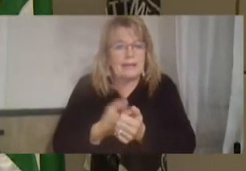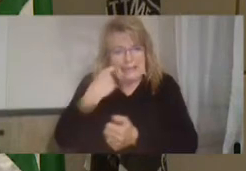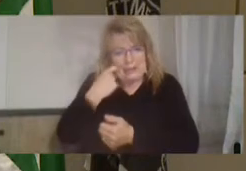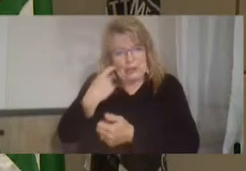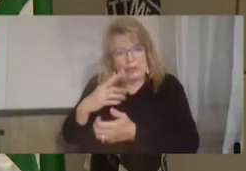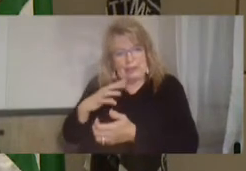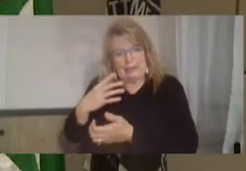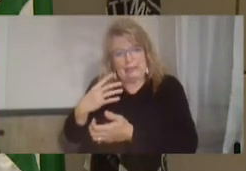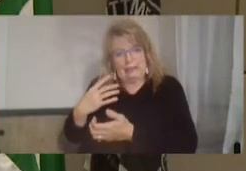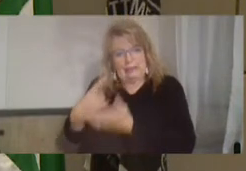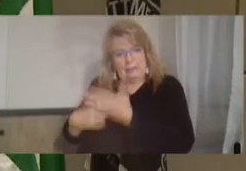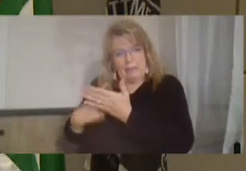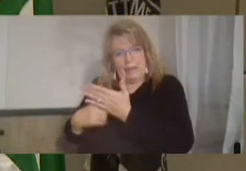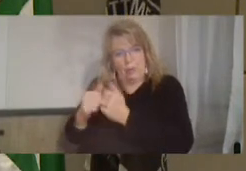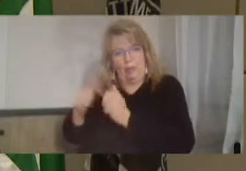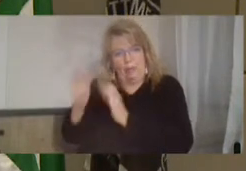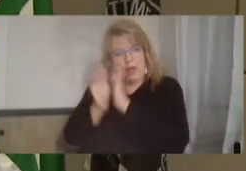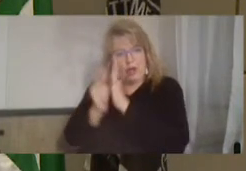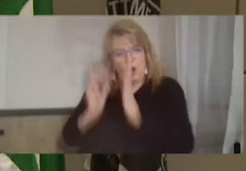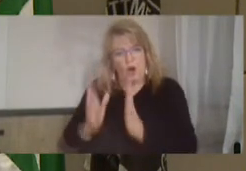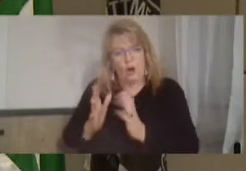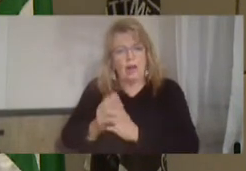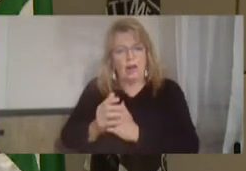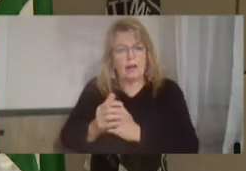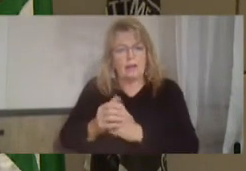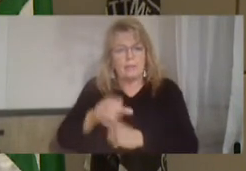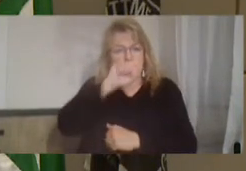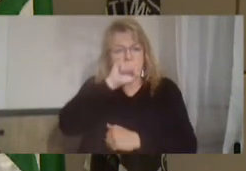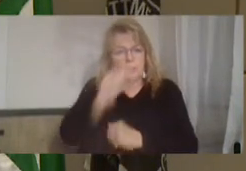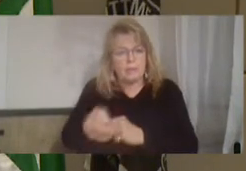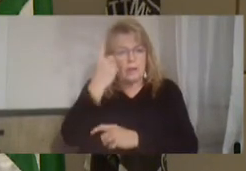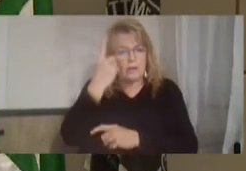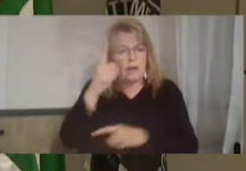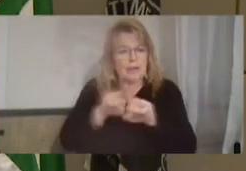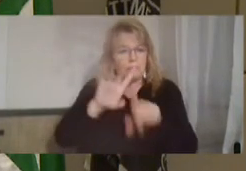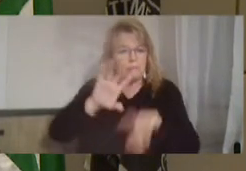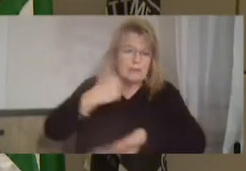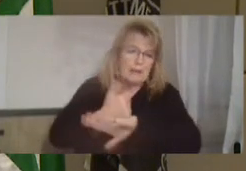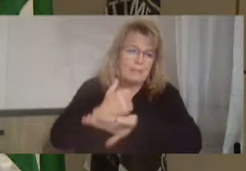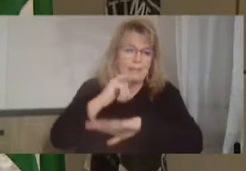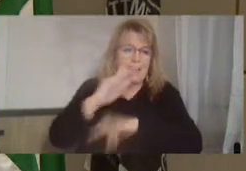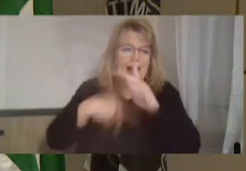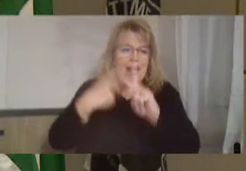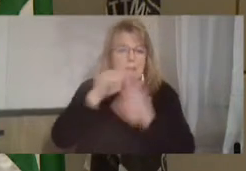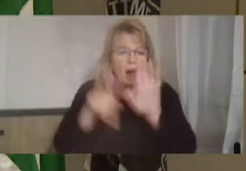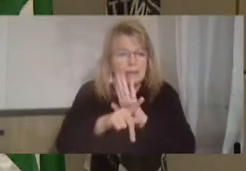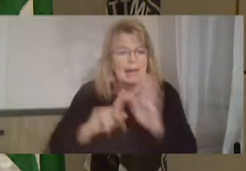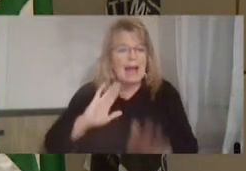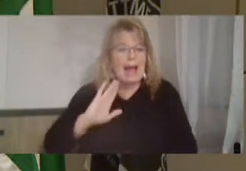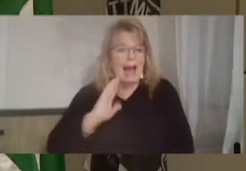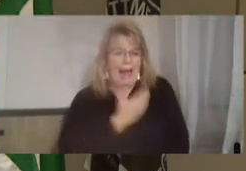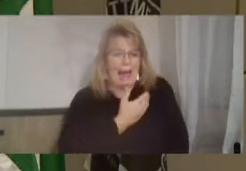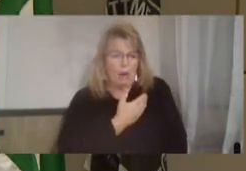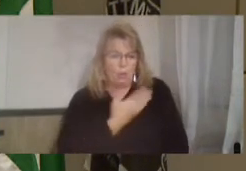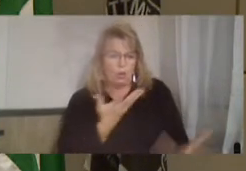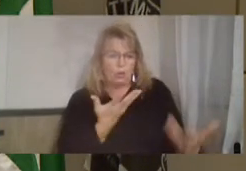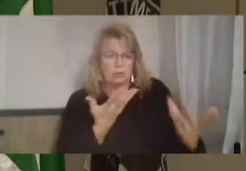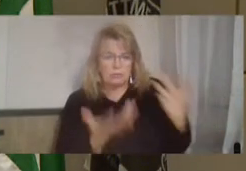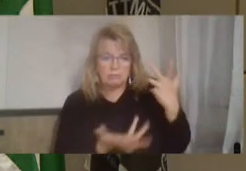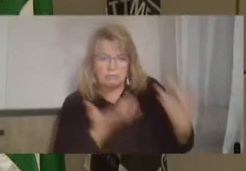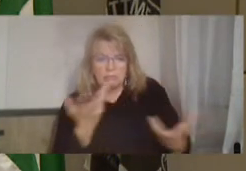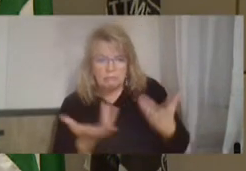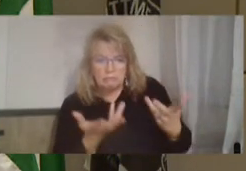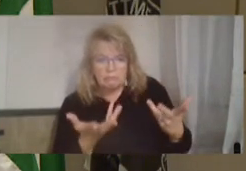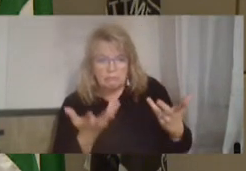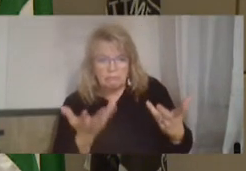to, I'd love us to understand, as we're putting together that kind of policy, what is our leverage as the city? I see we're